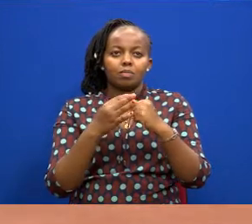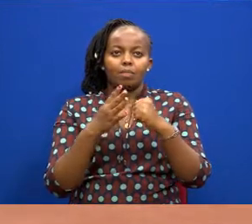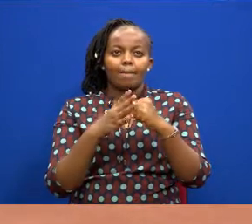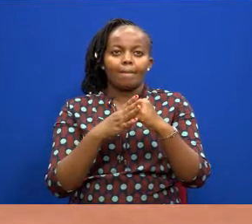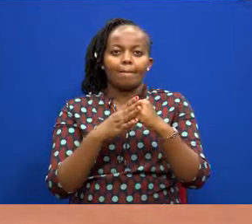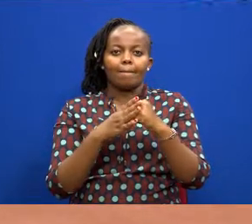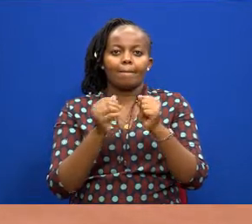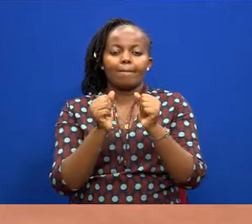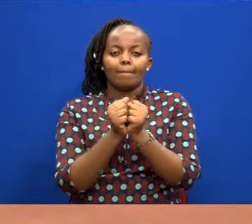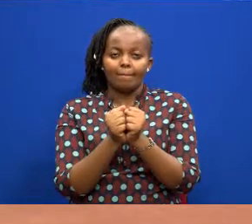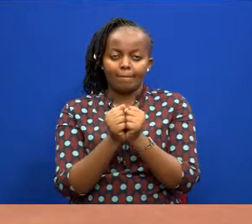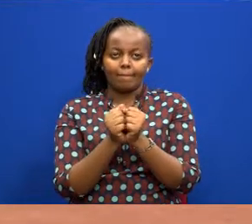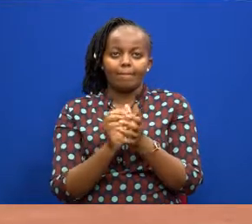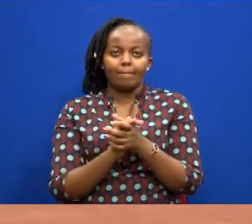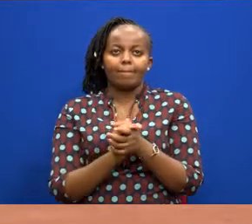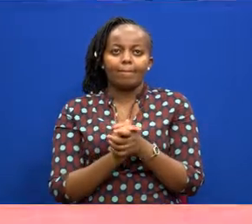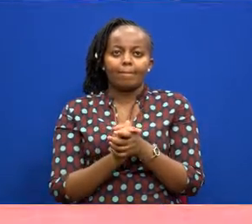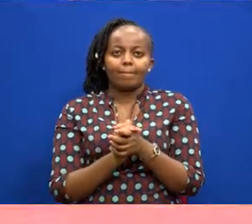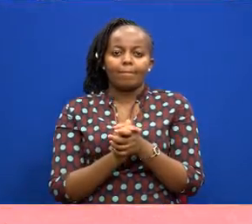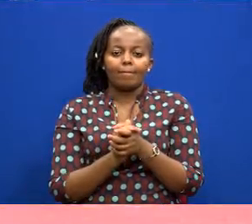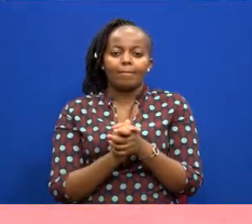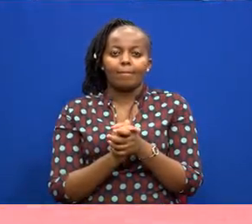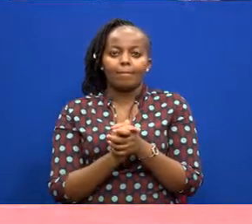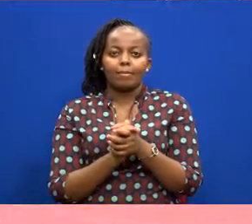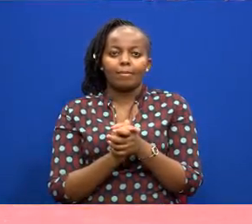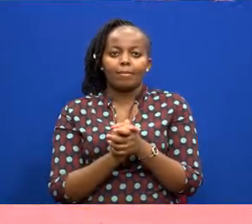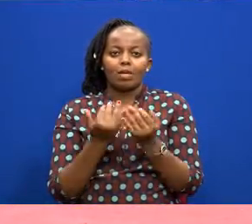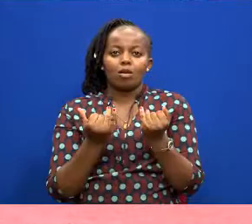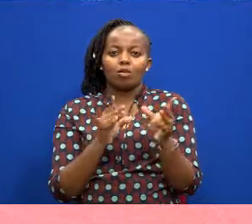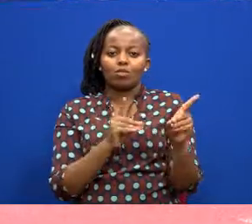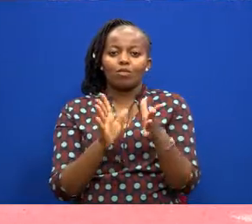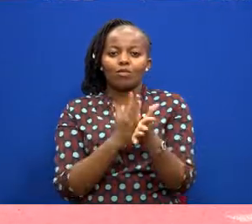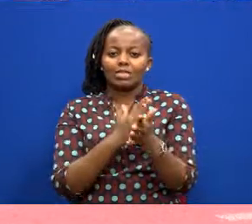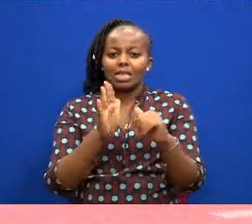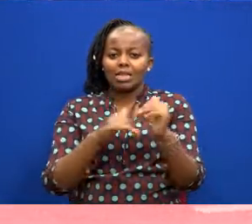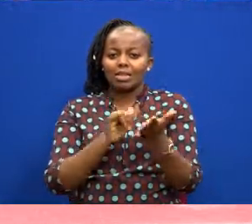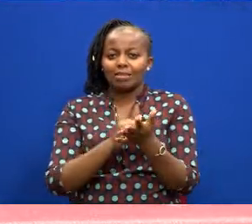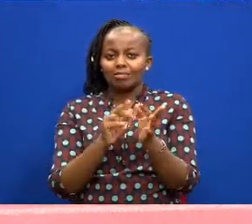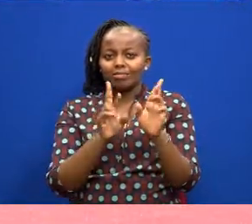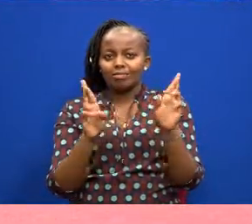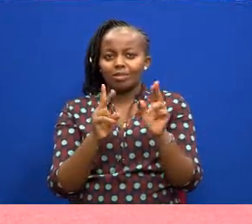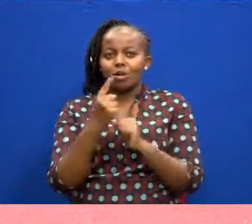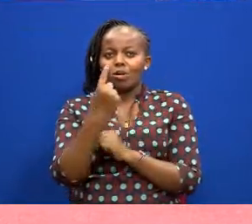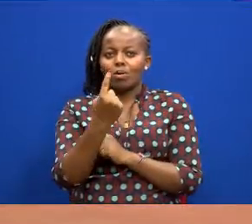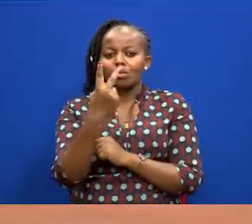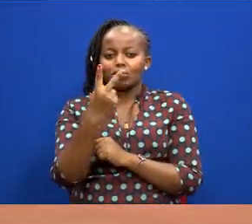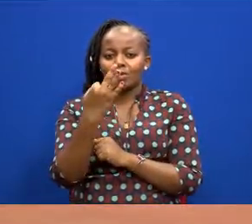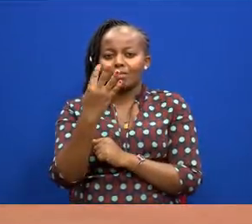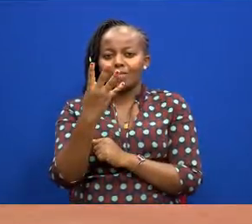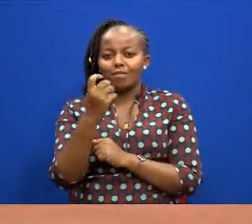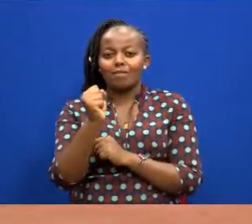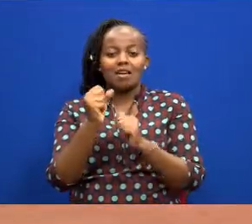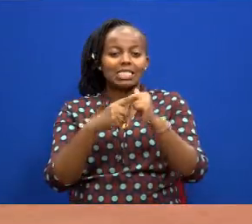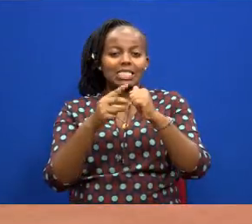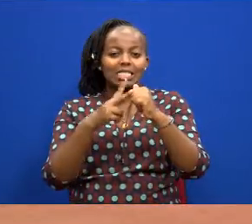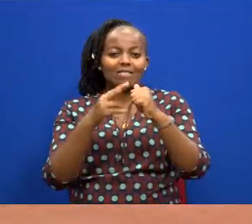7, 8, 9, 10. Can we do it a bit faster than that? Yes. Are you guys ready for this? Yeah. Let's go quick one. 1,